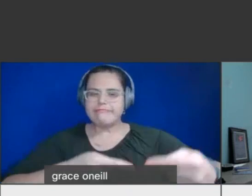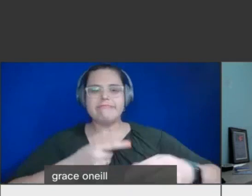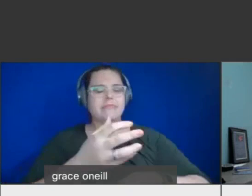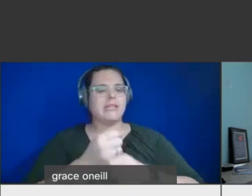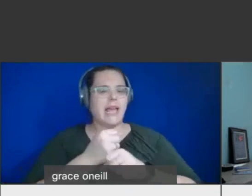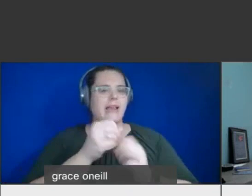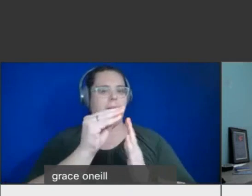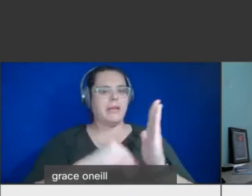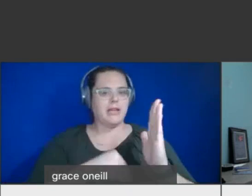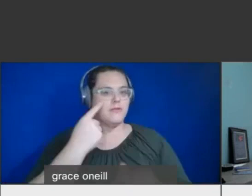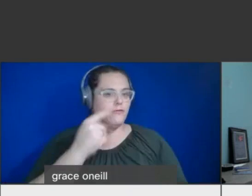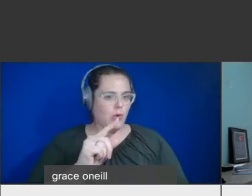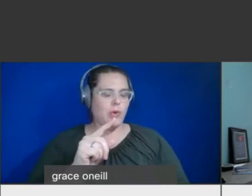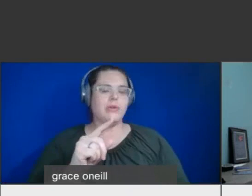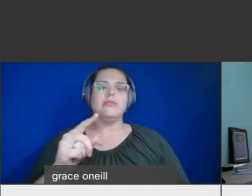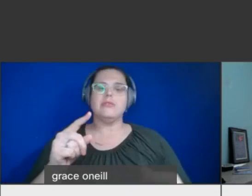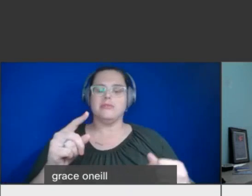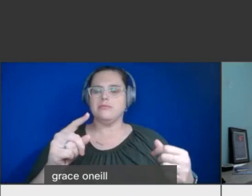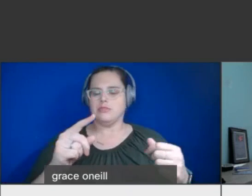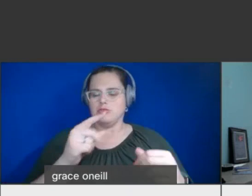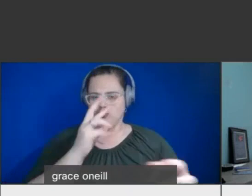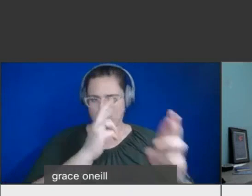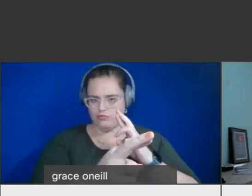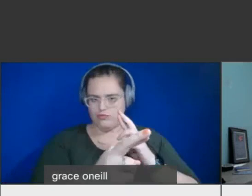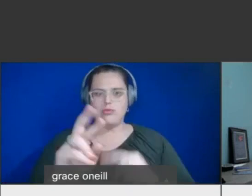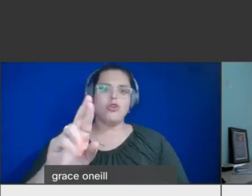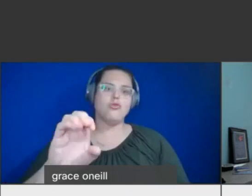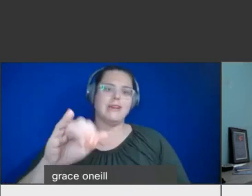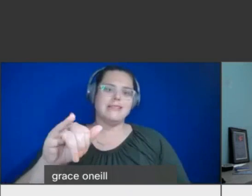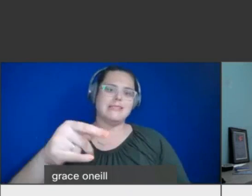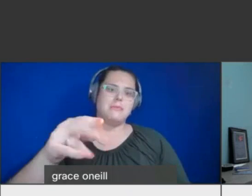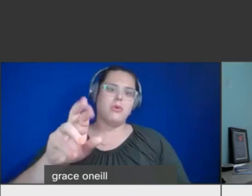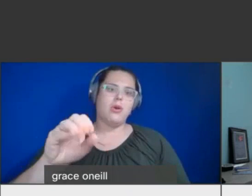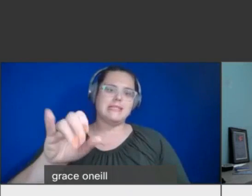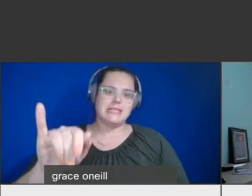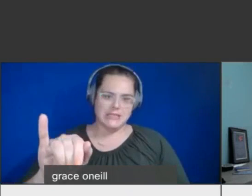done. So thank you, Mahaney, for that.